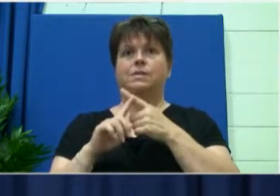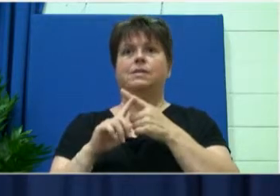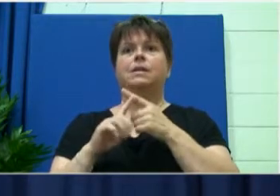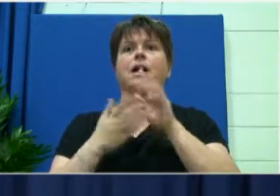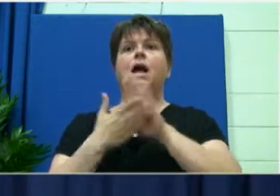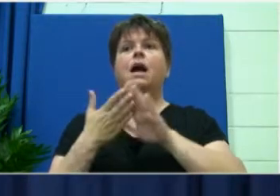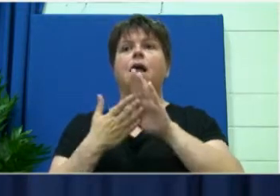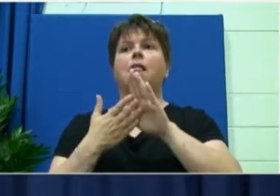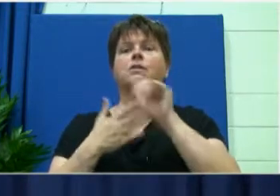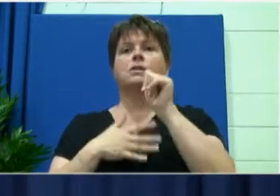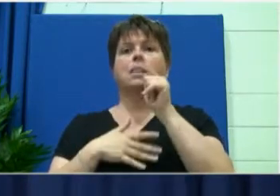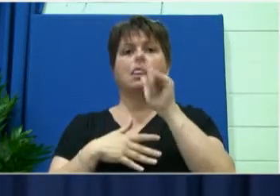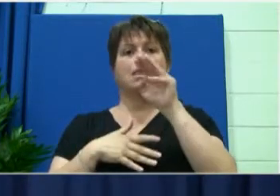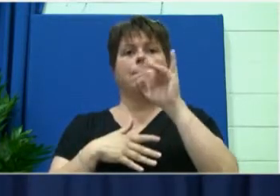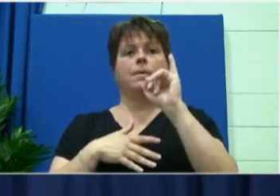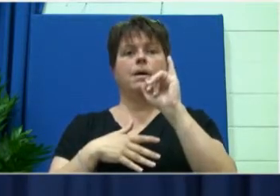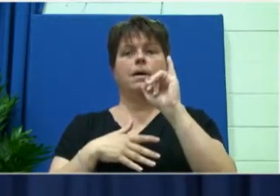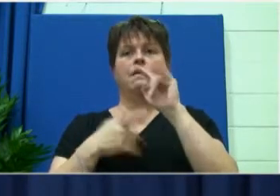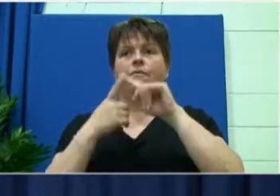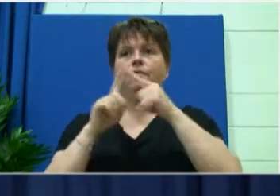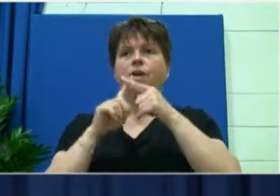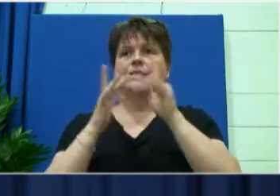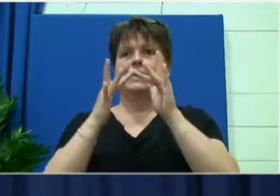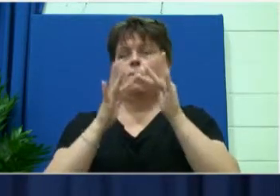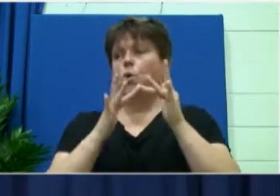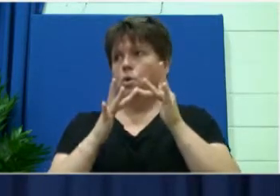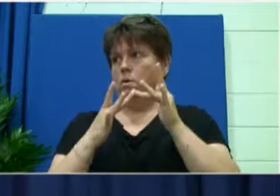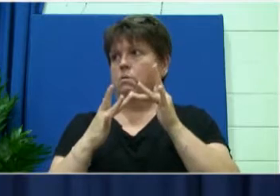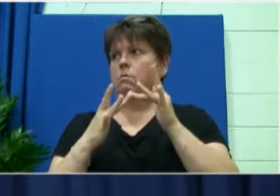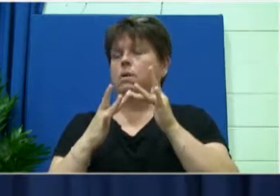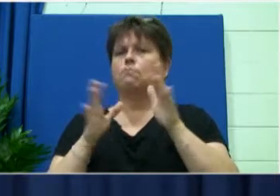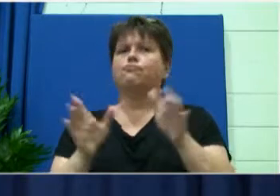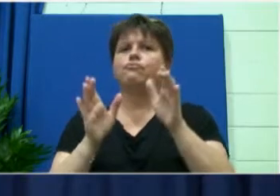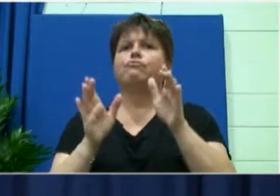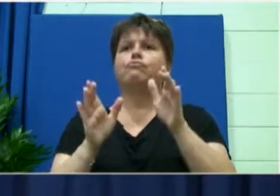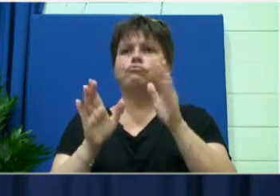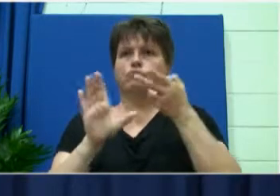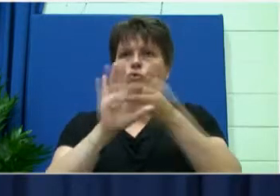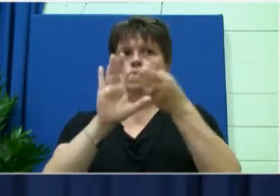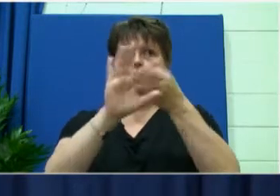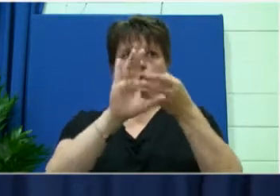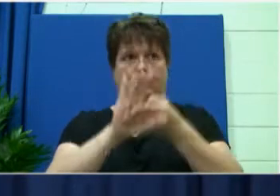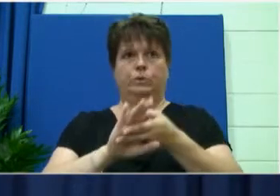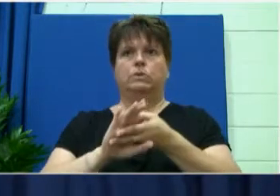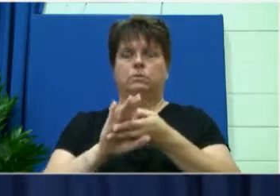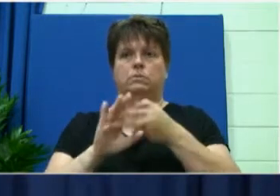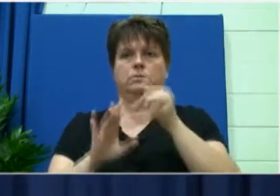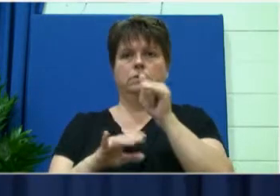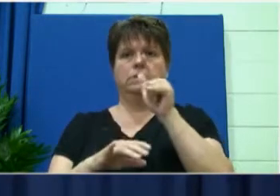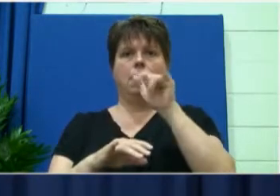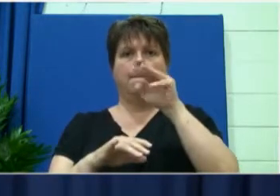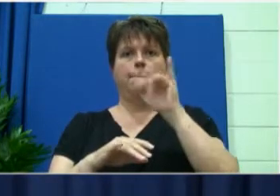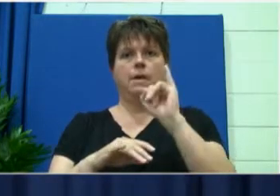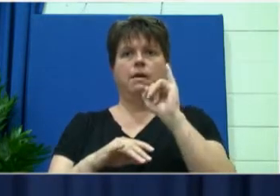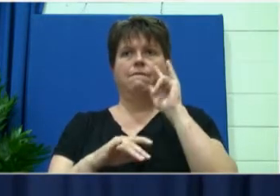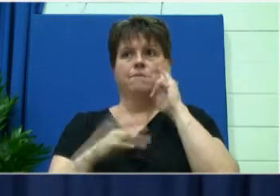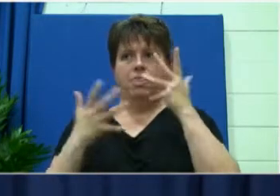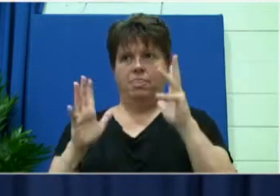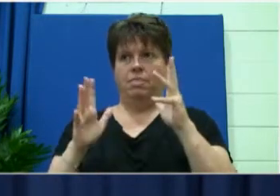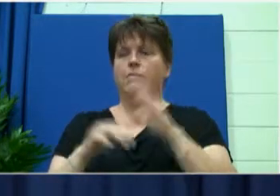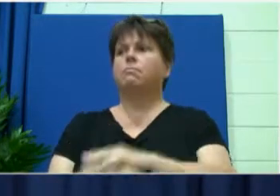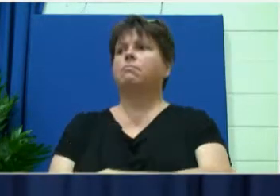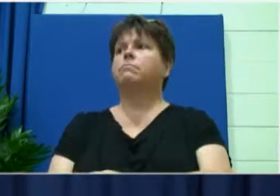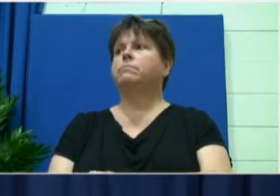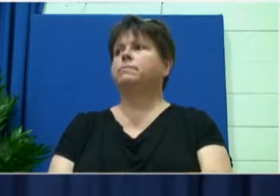college's Alumni and Friends Network. And we would encourage all of you to join the alumni for that purpose.